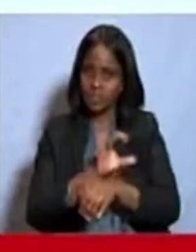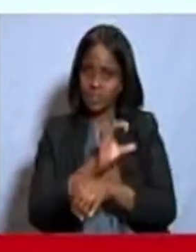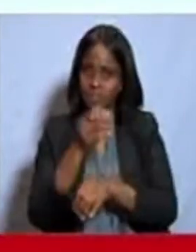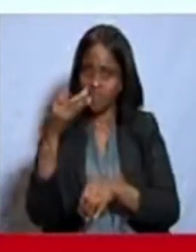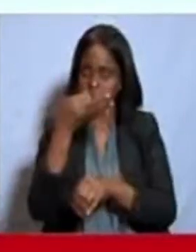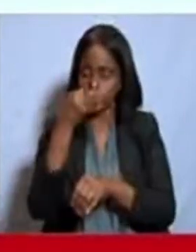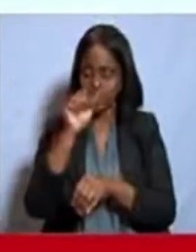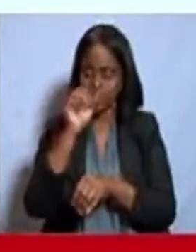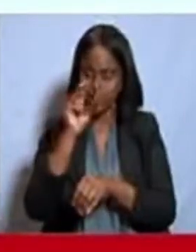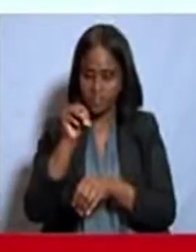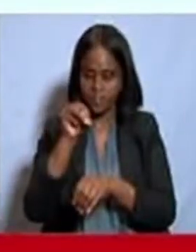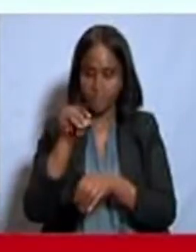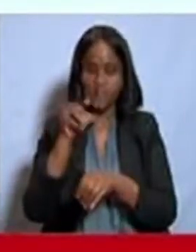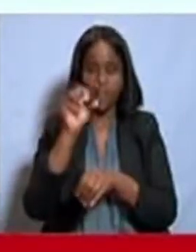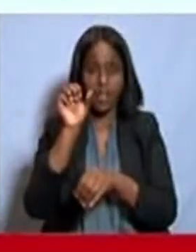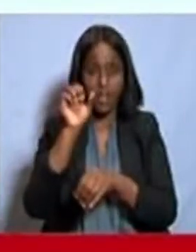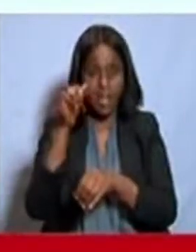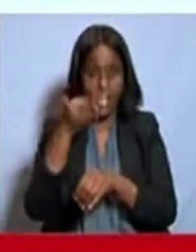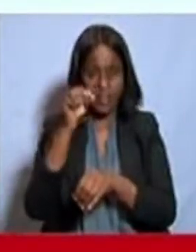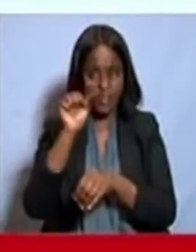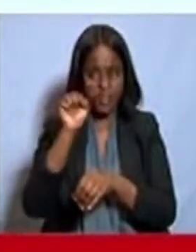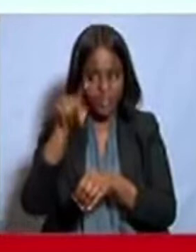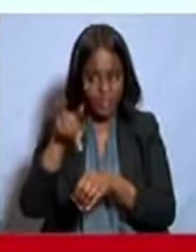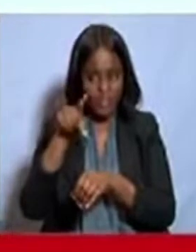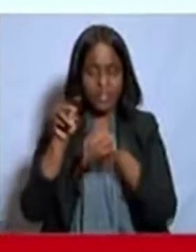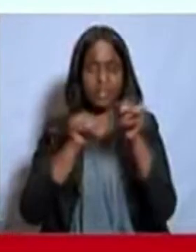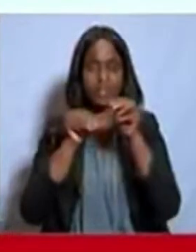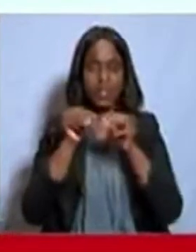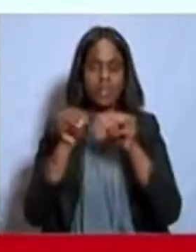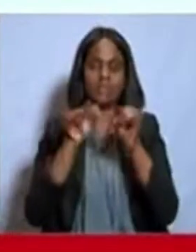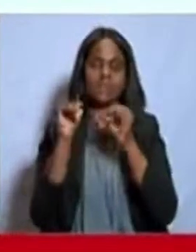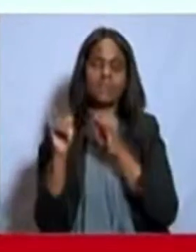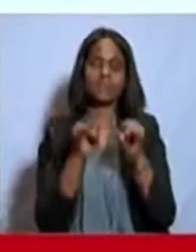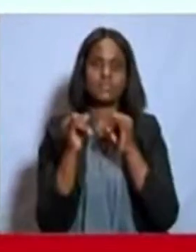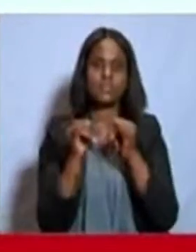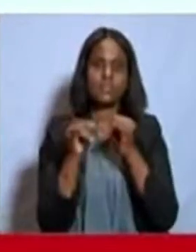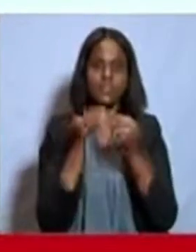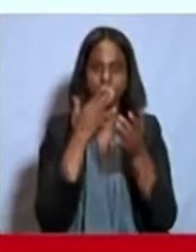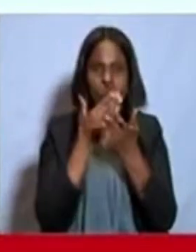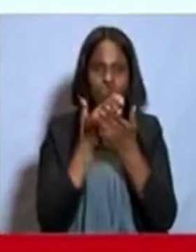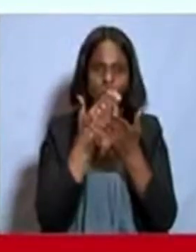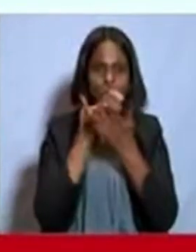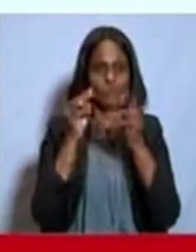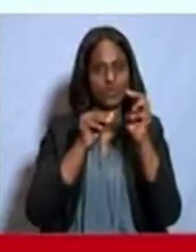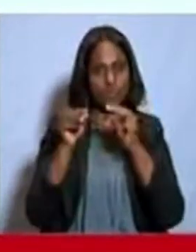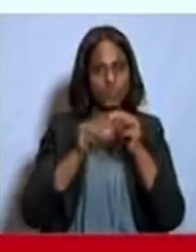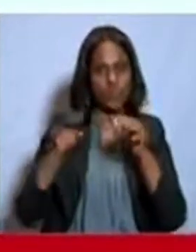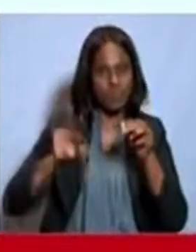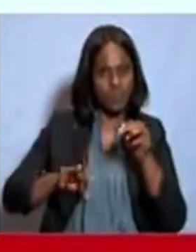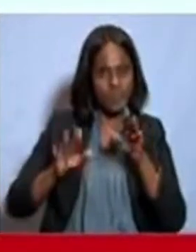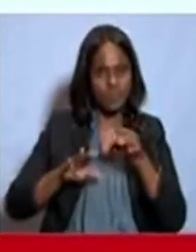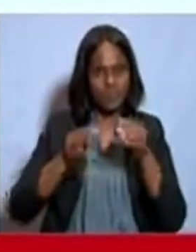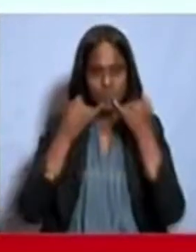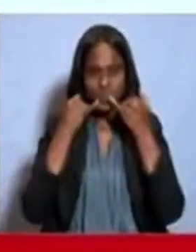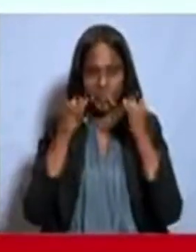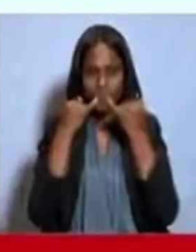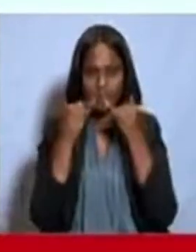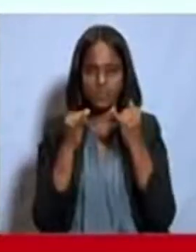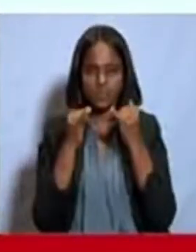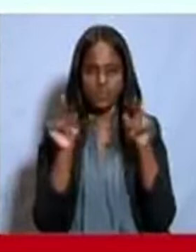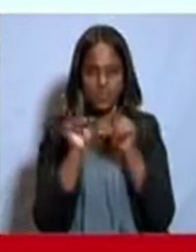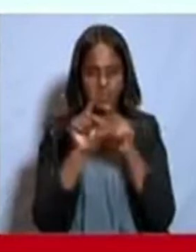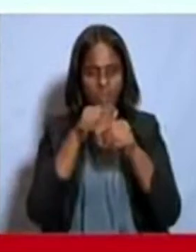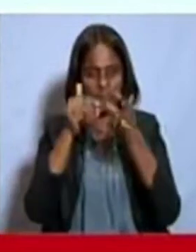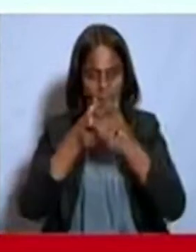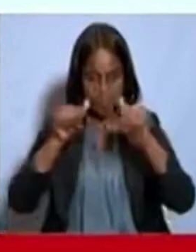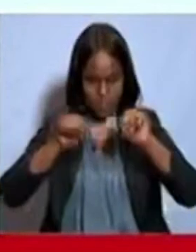FSP management information system which would facilitate effective management of beneficiary data. An